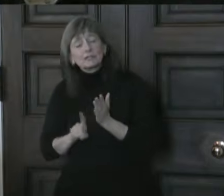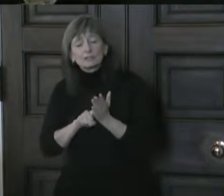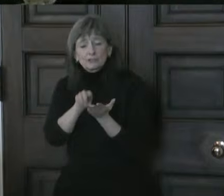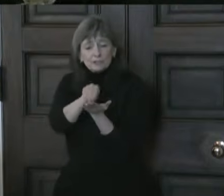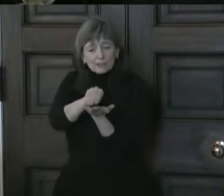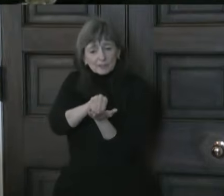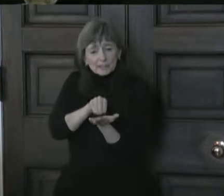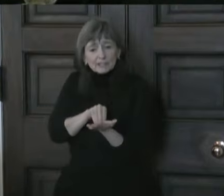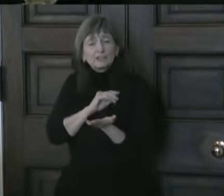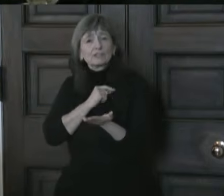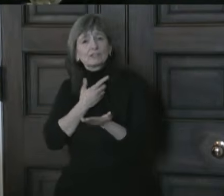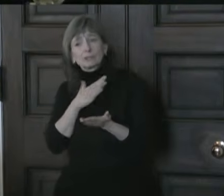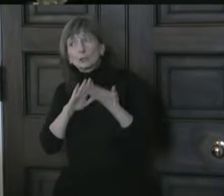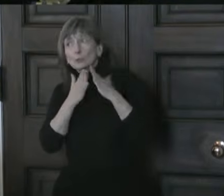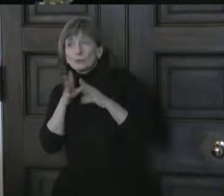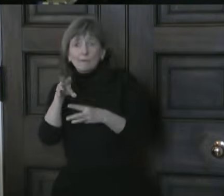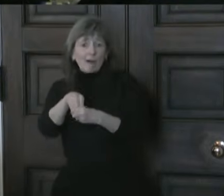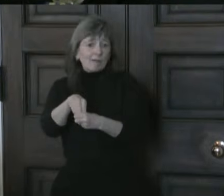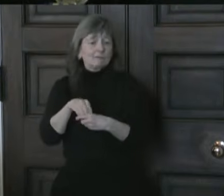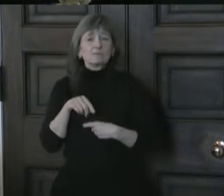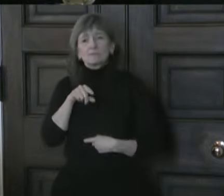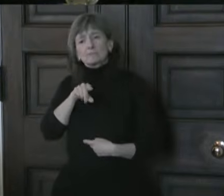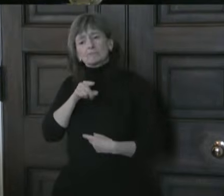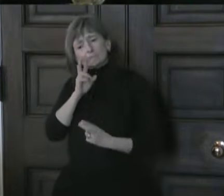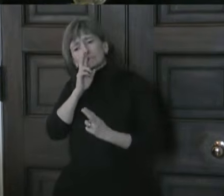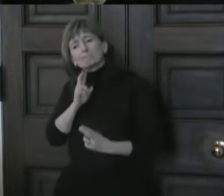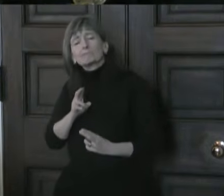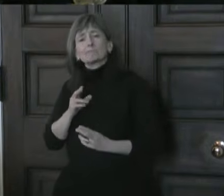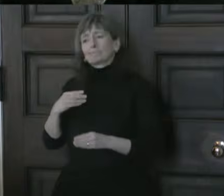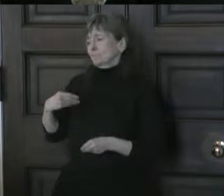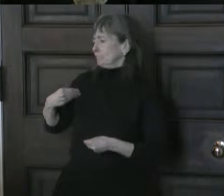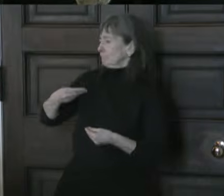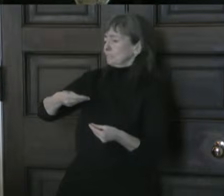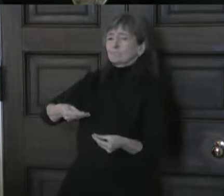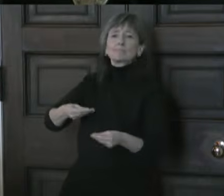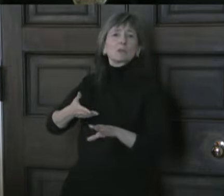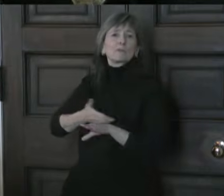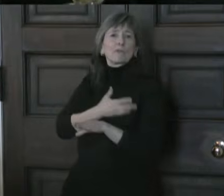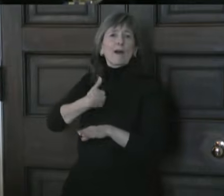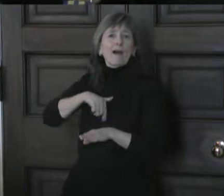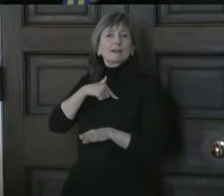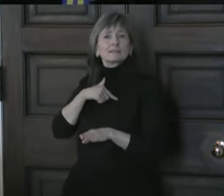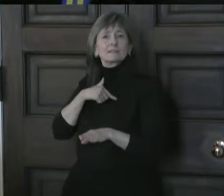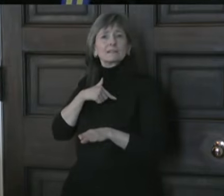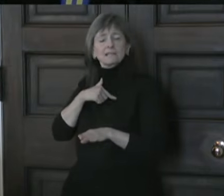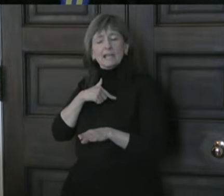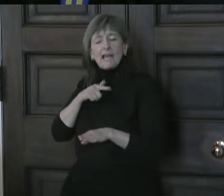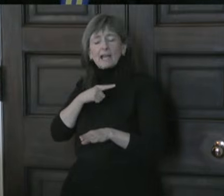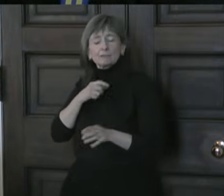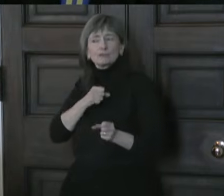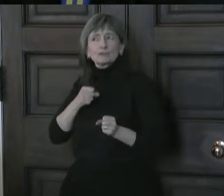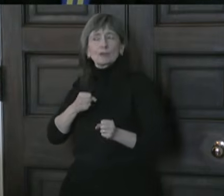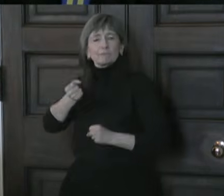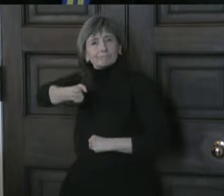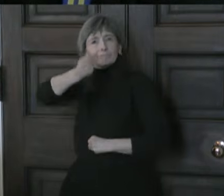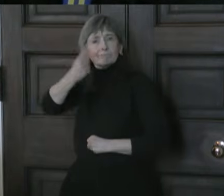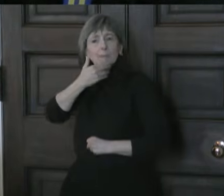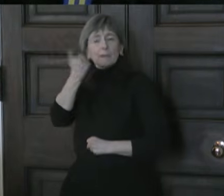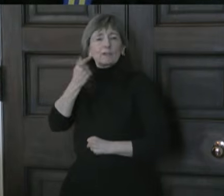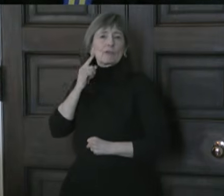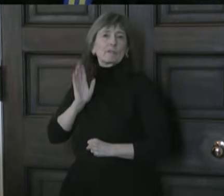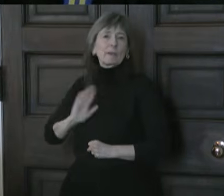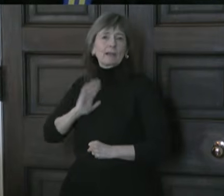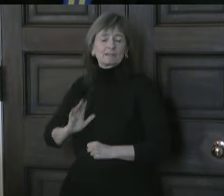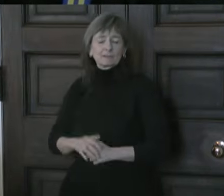documentation, community involvement, you have honored the legacy of those who came before us and strengthen our collective understanding of the